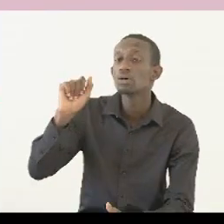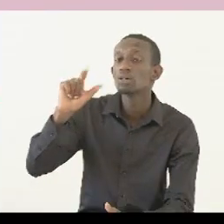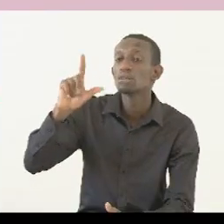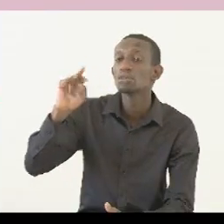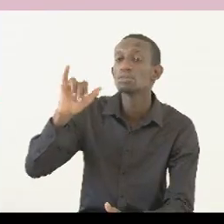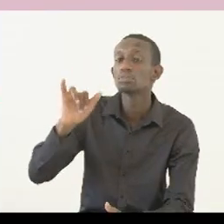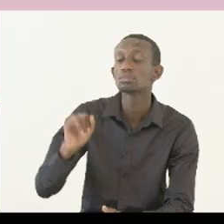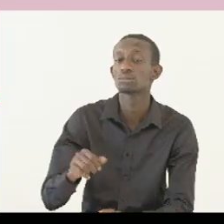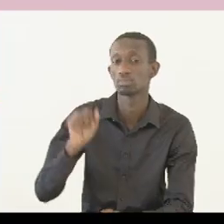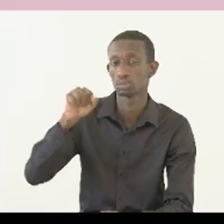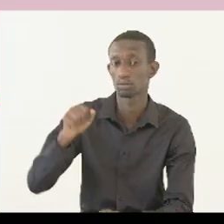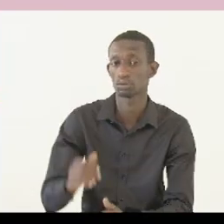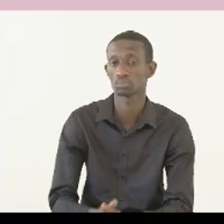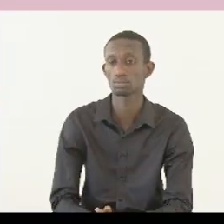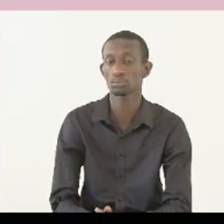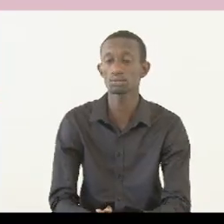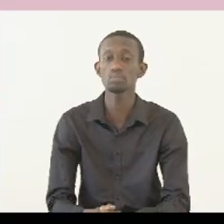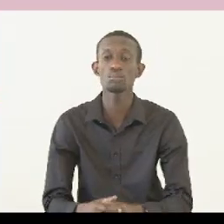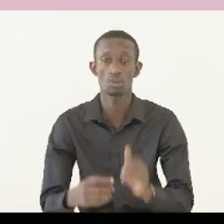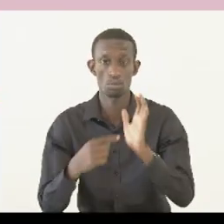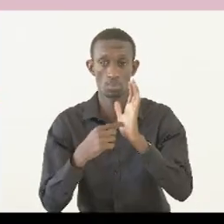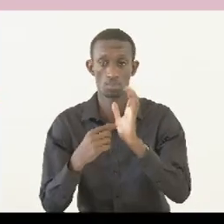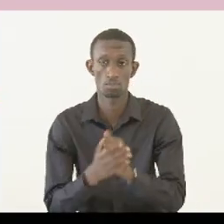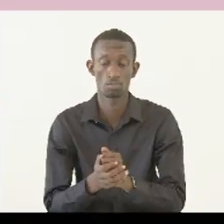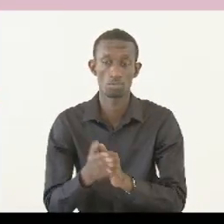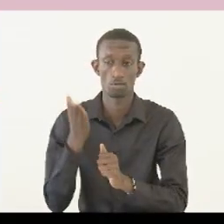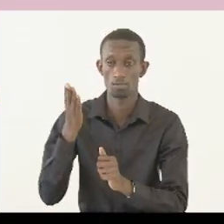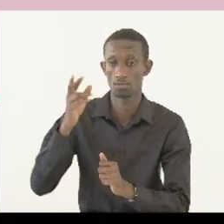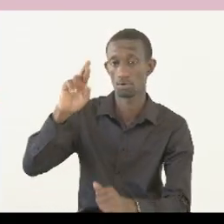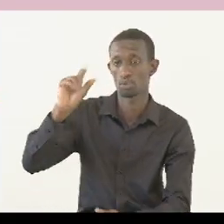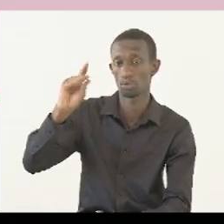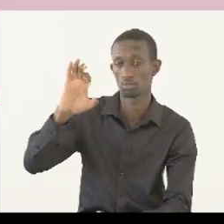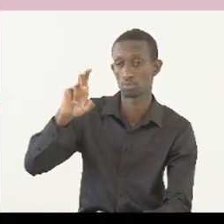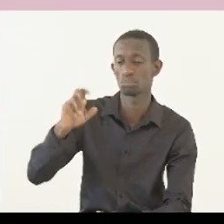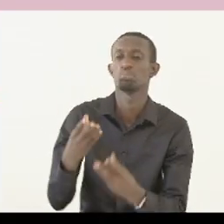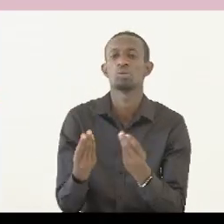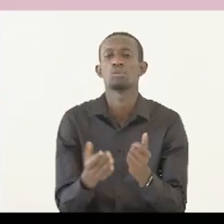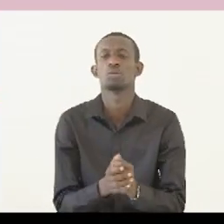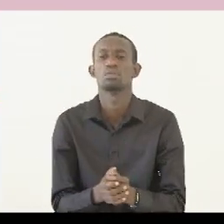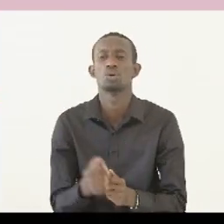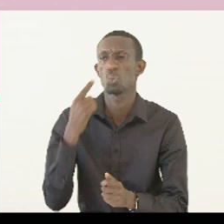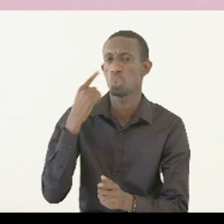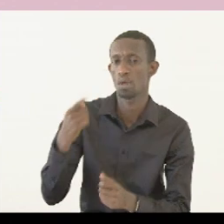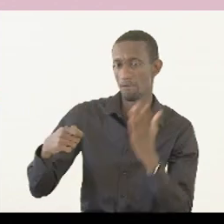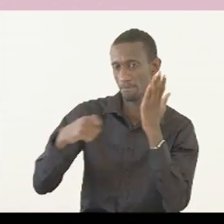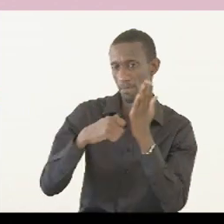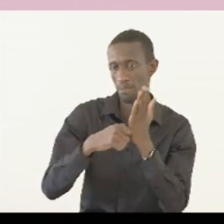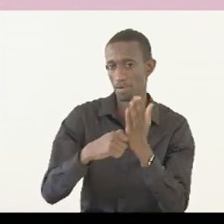can be determined for the radicals simply by looking at the